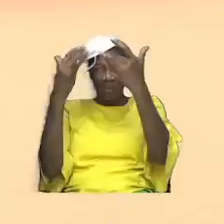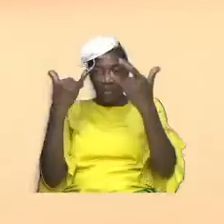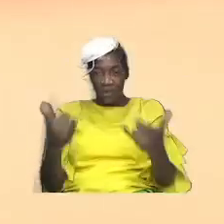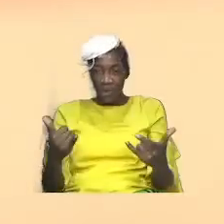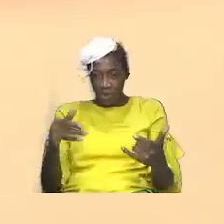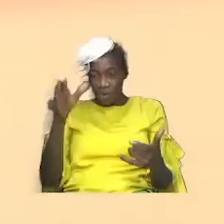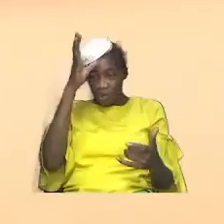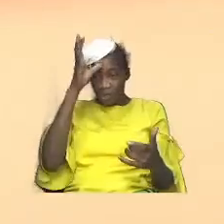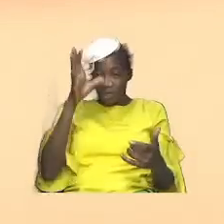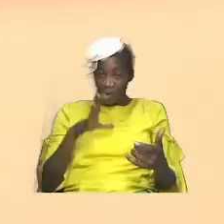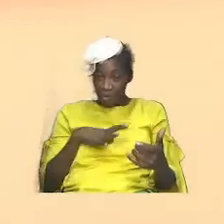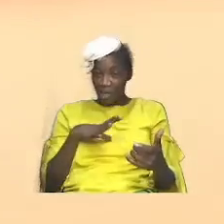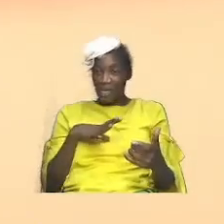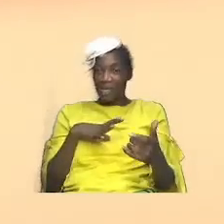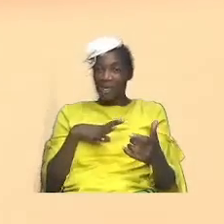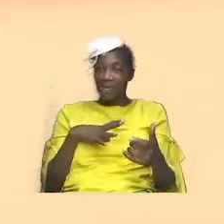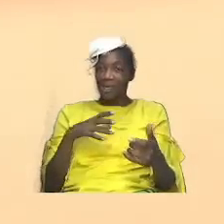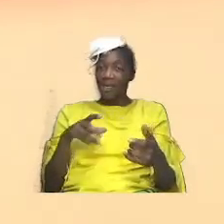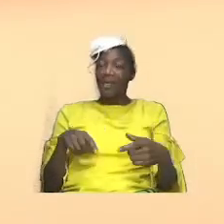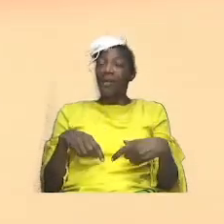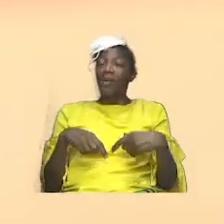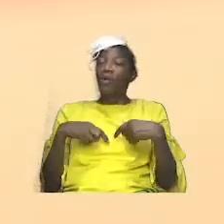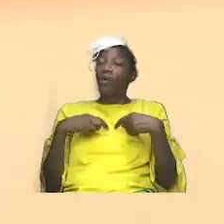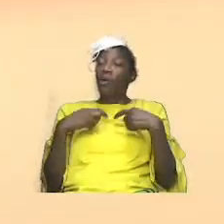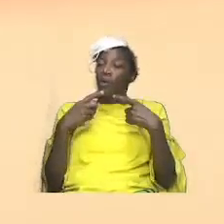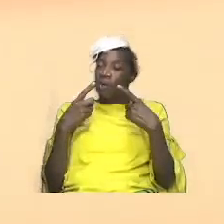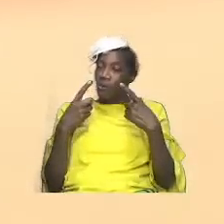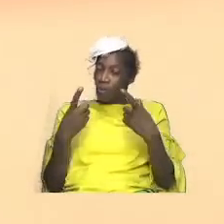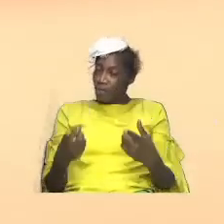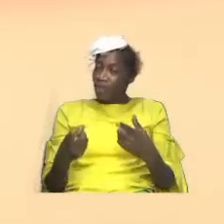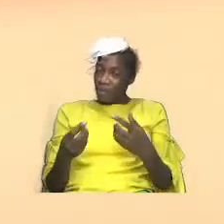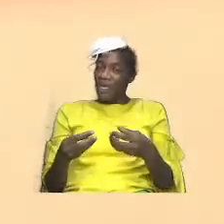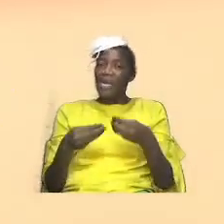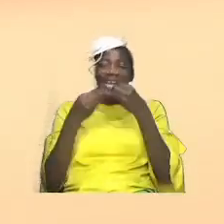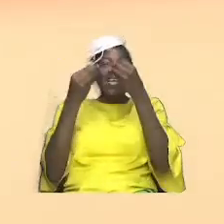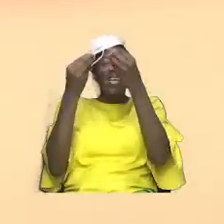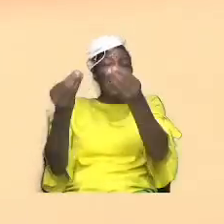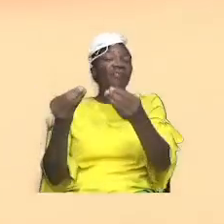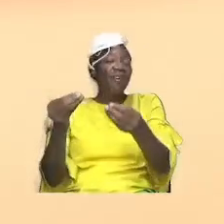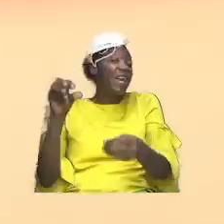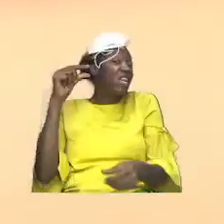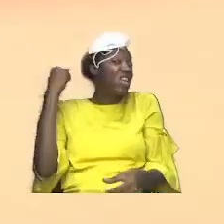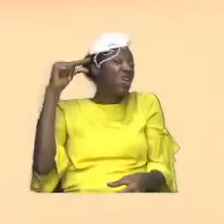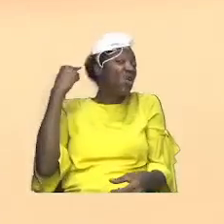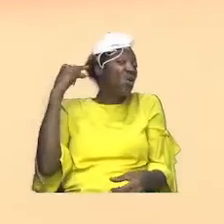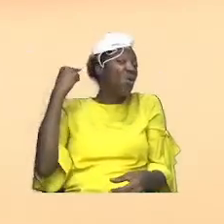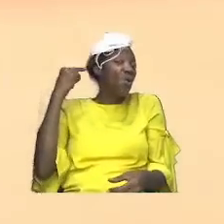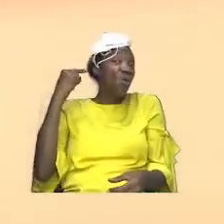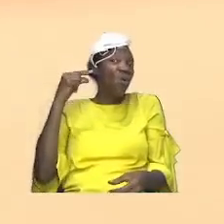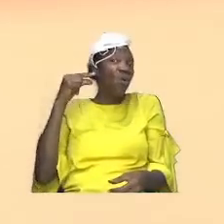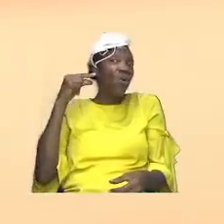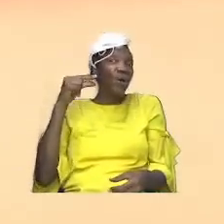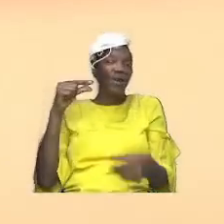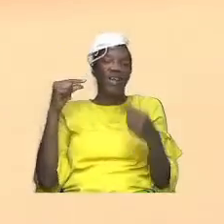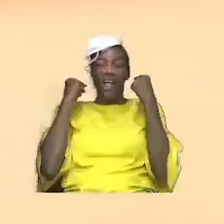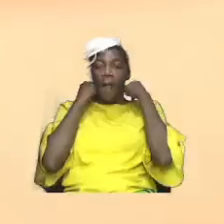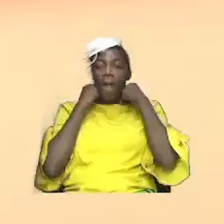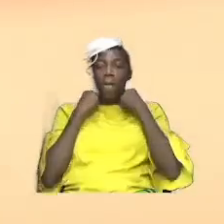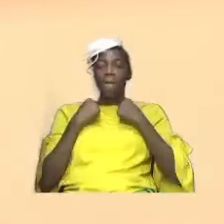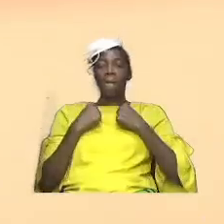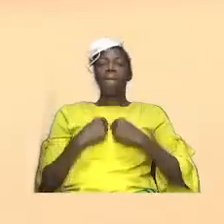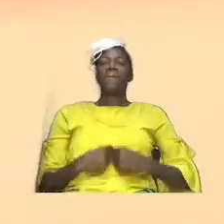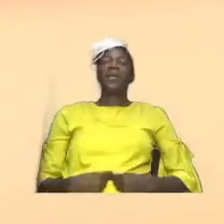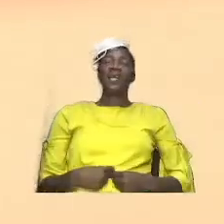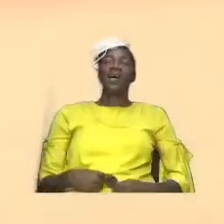man that was going to be endued, that was going to be given the gold medal. The 100 meter